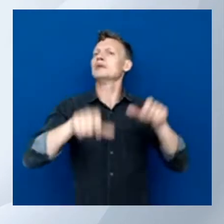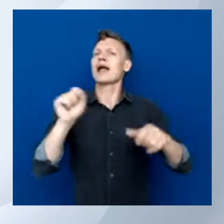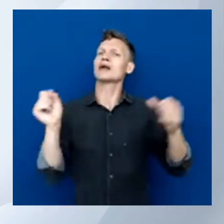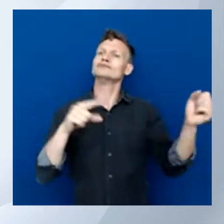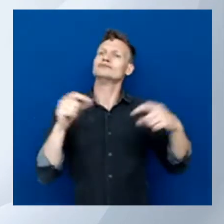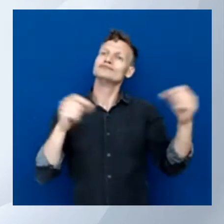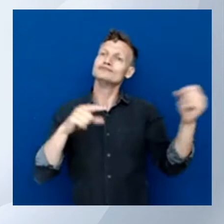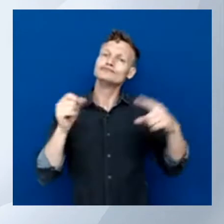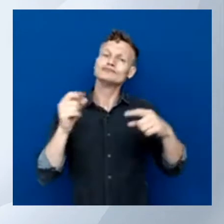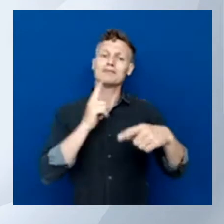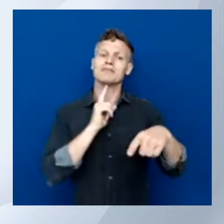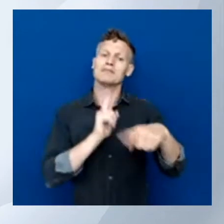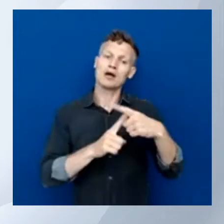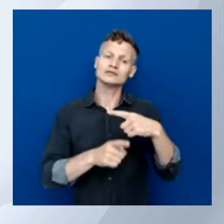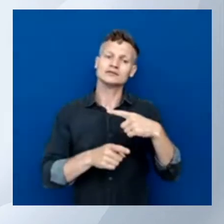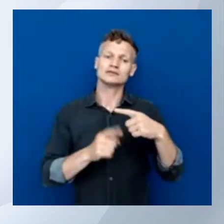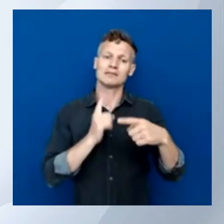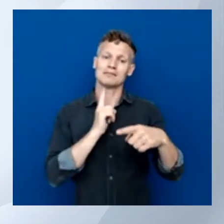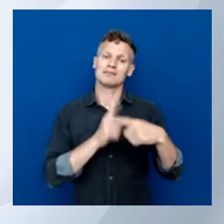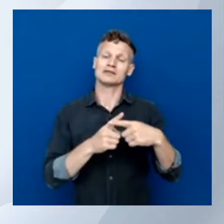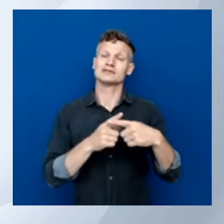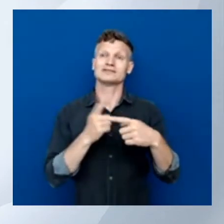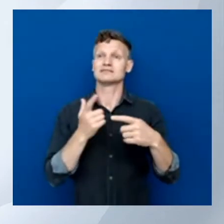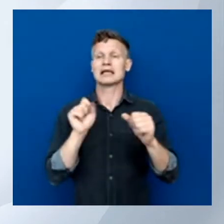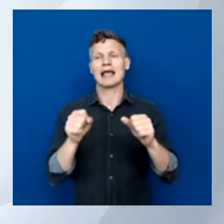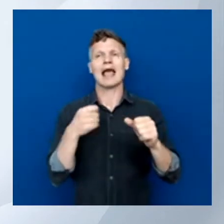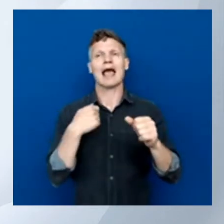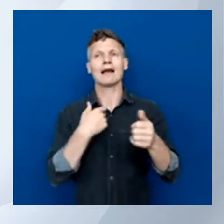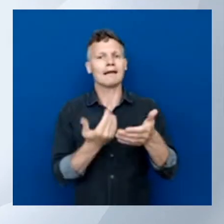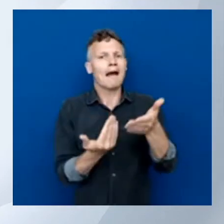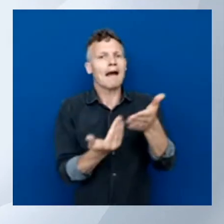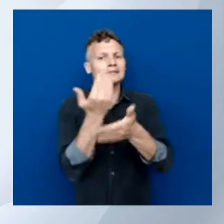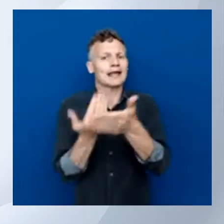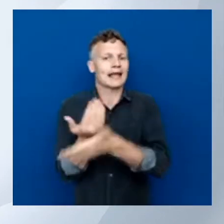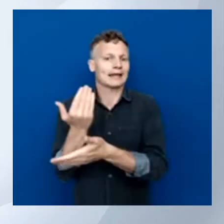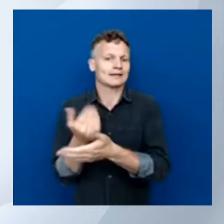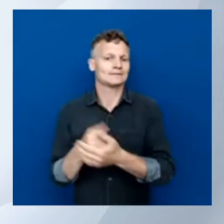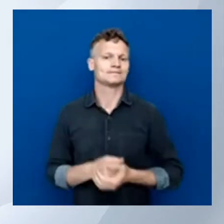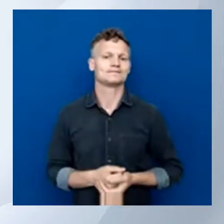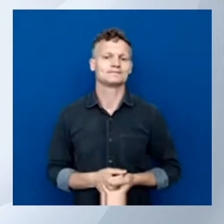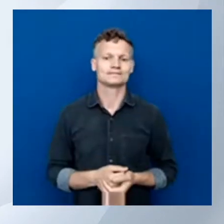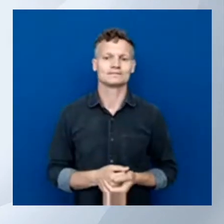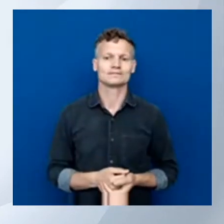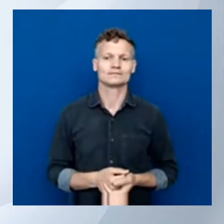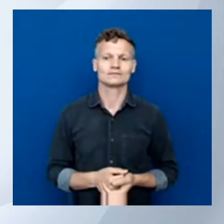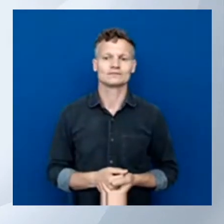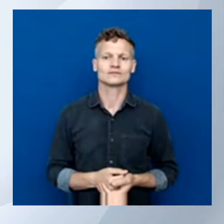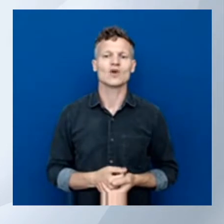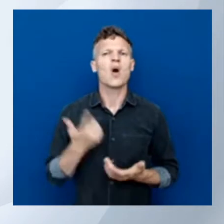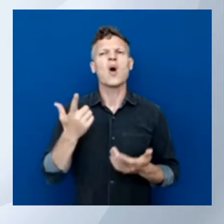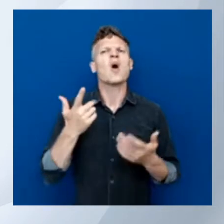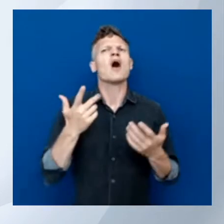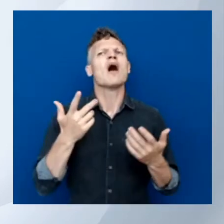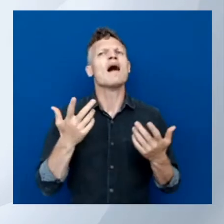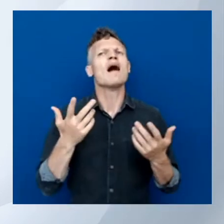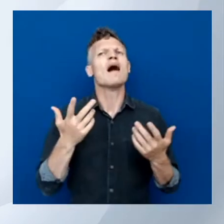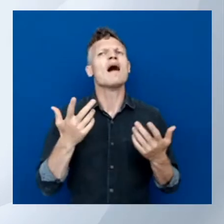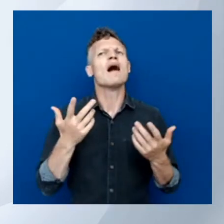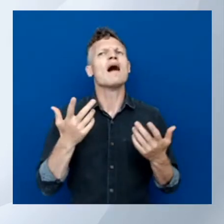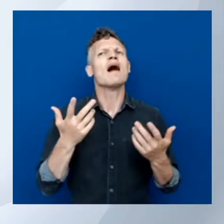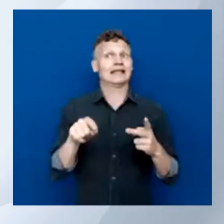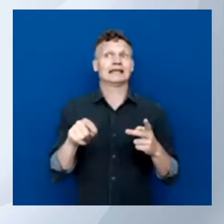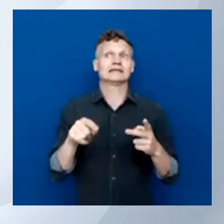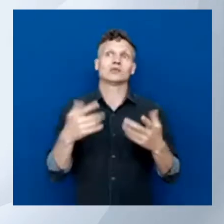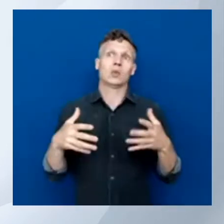doesn't really matter. What's important here is this is quite a write-heavy application. So users are going to be consuming large amounts of content